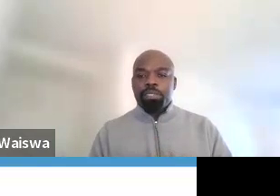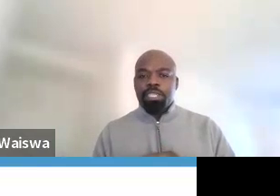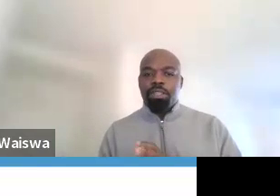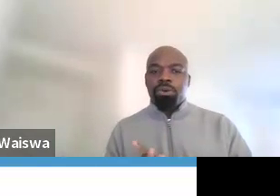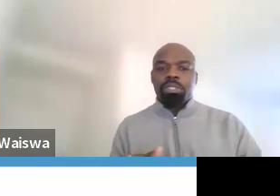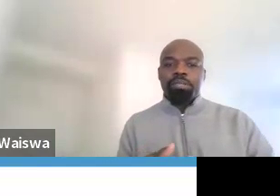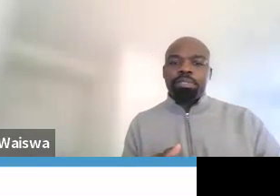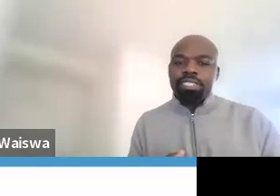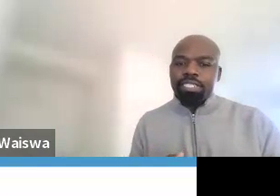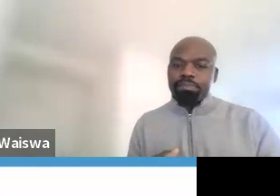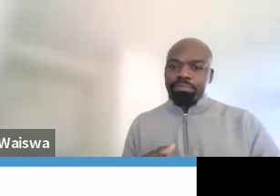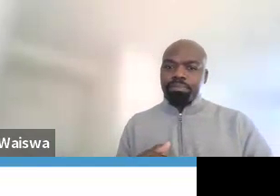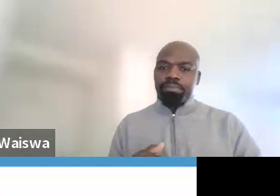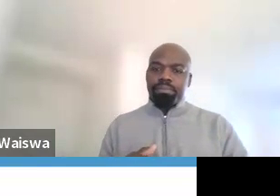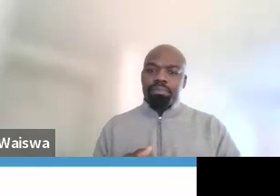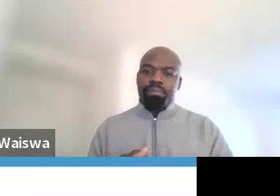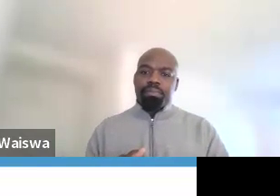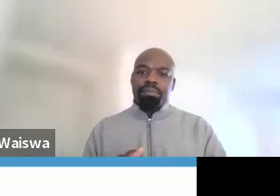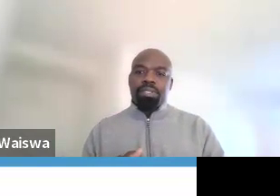you capture those pieces.